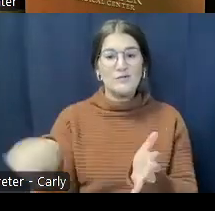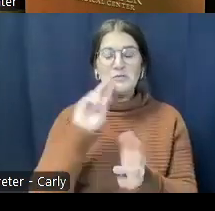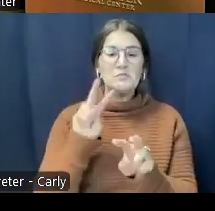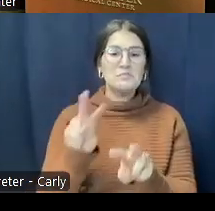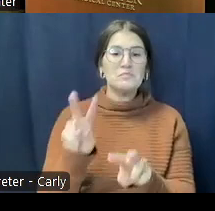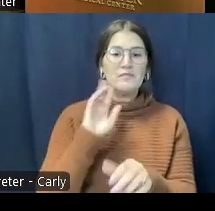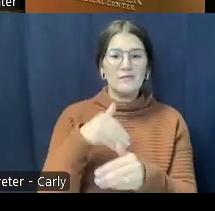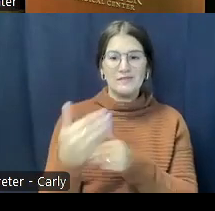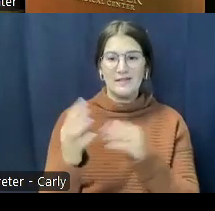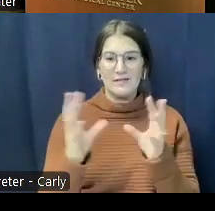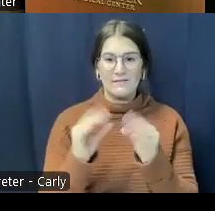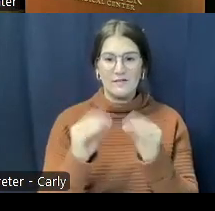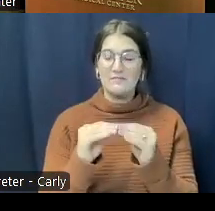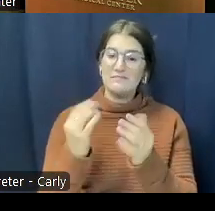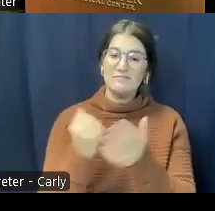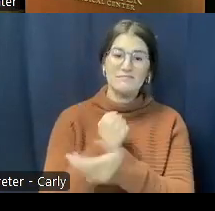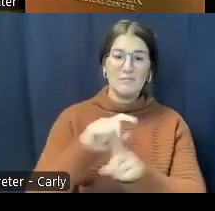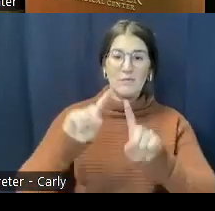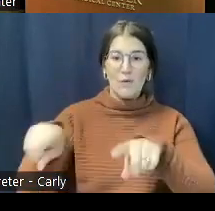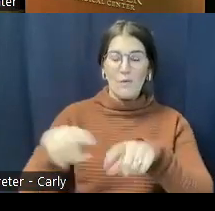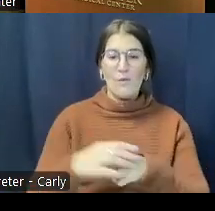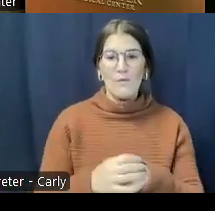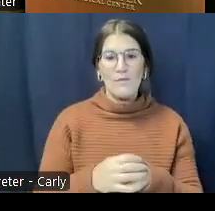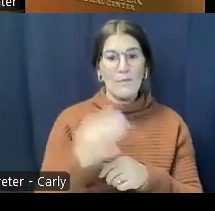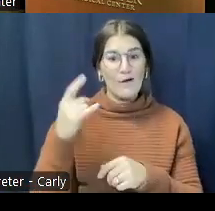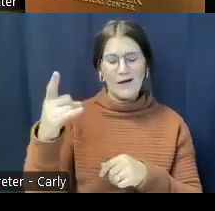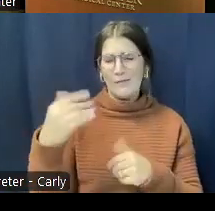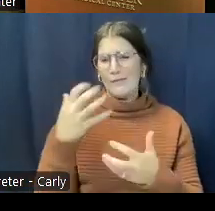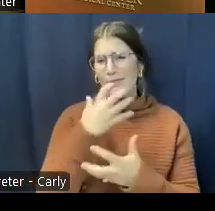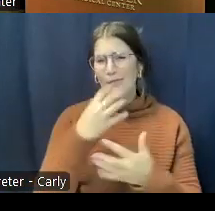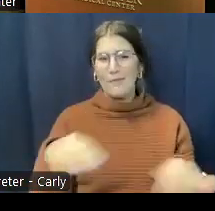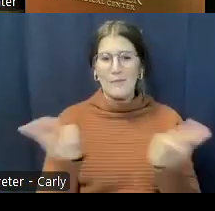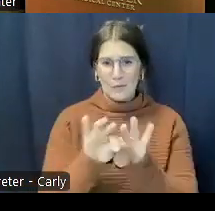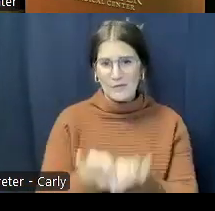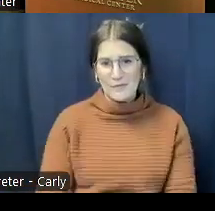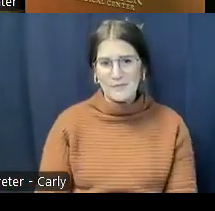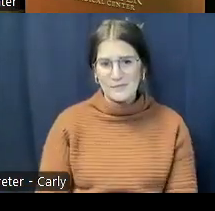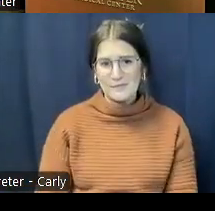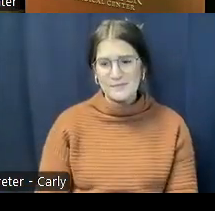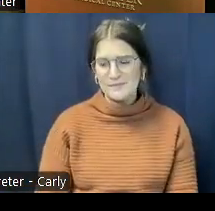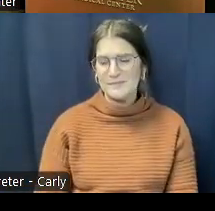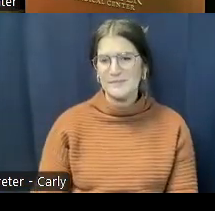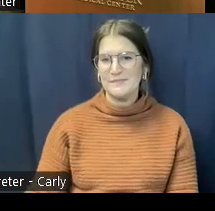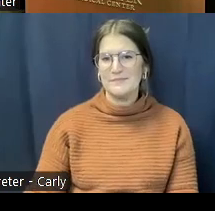next conference and attend, as they are incredibly worthwhile experiences.